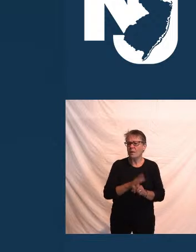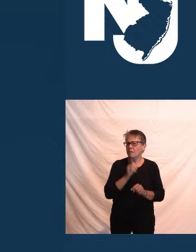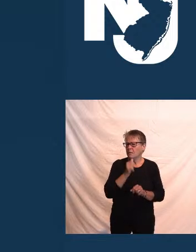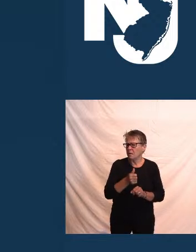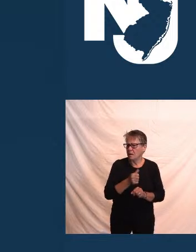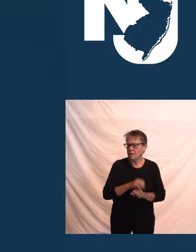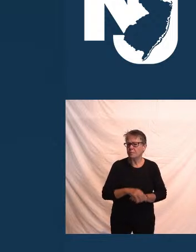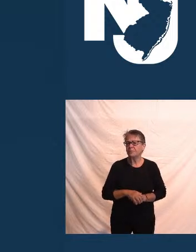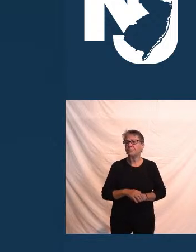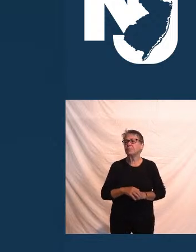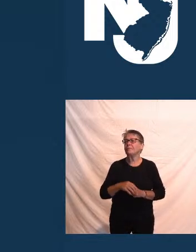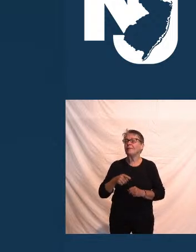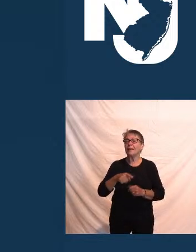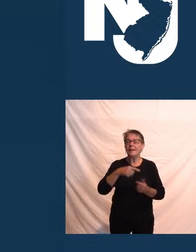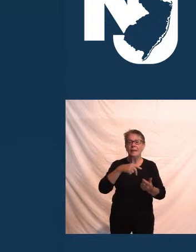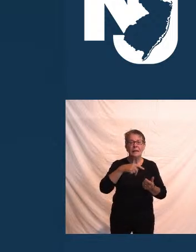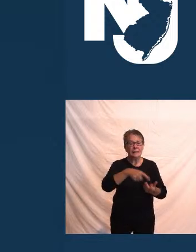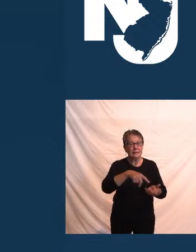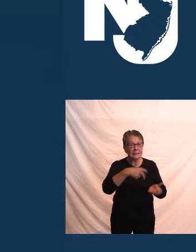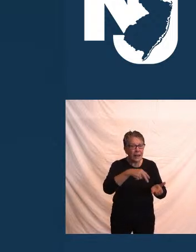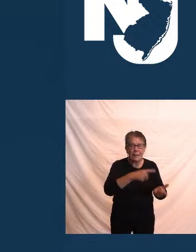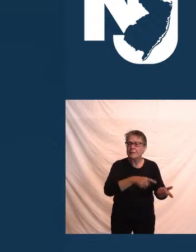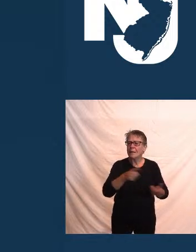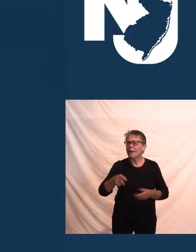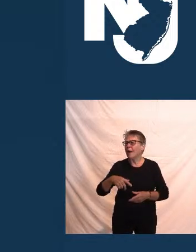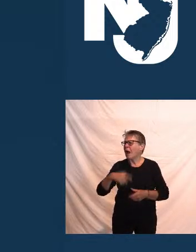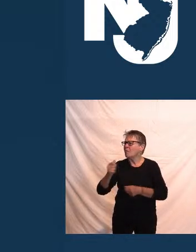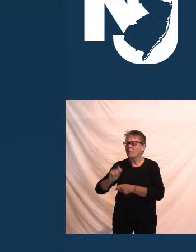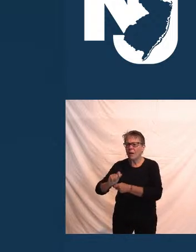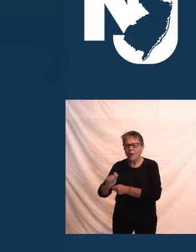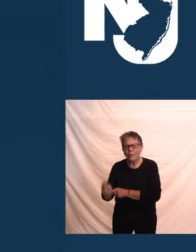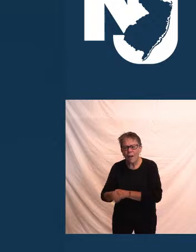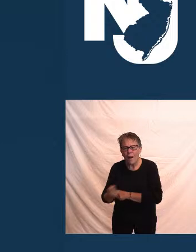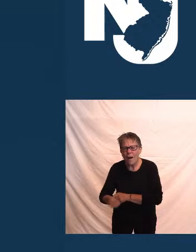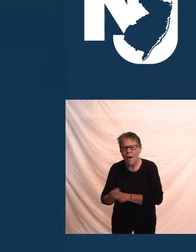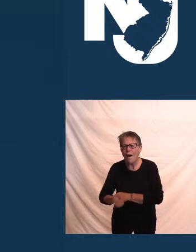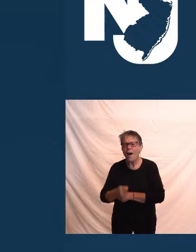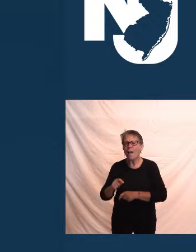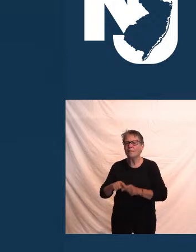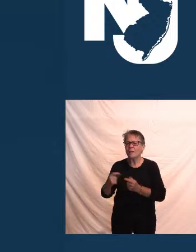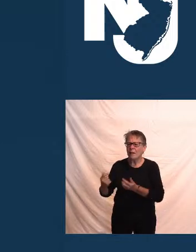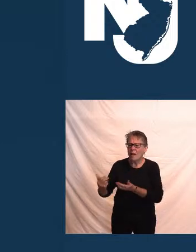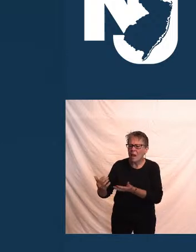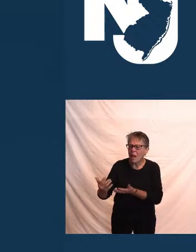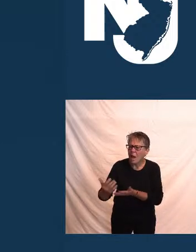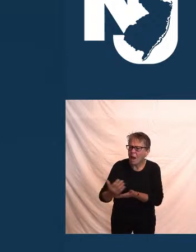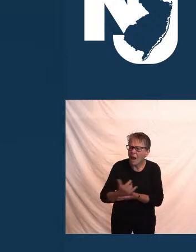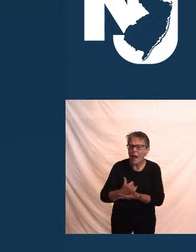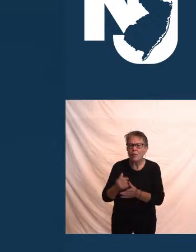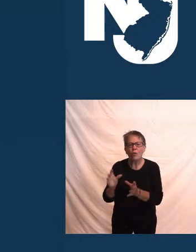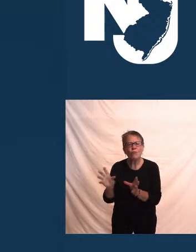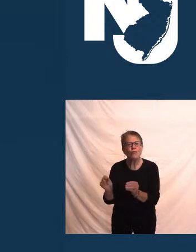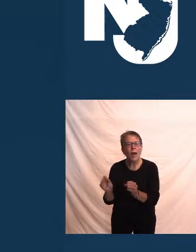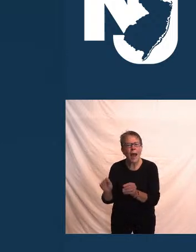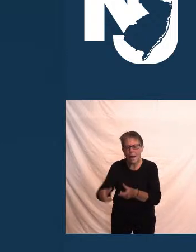crabbing, and clamming. Besides Jeanette, Tony was also predeceased by his granddaughter, Amanda.